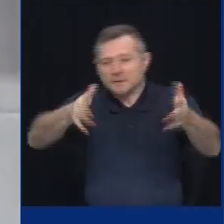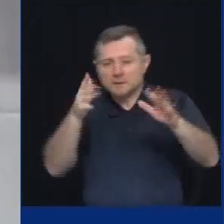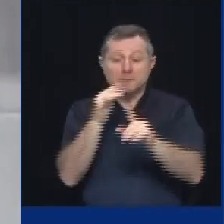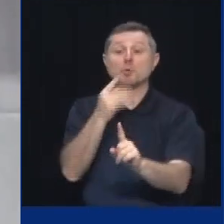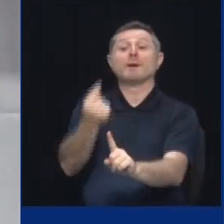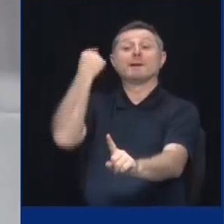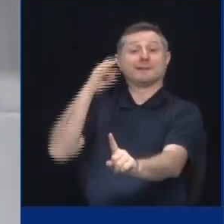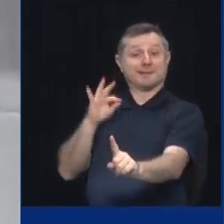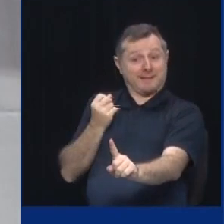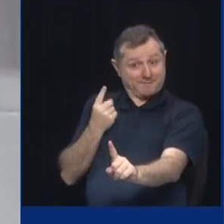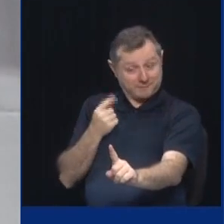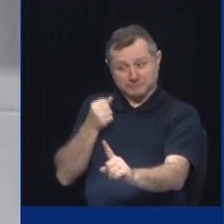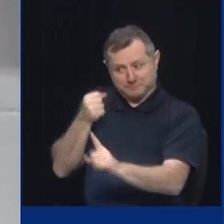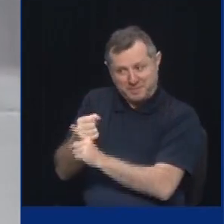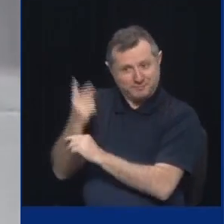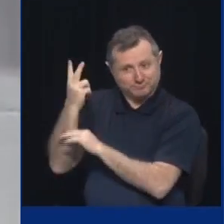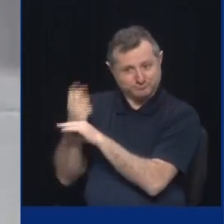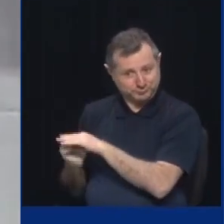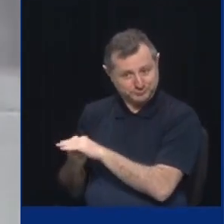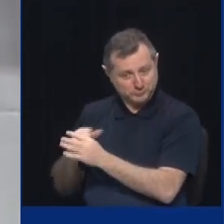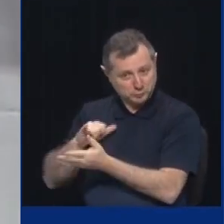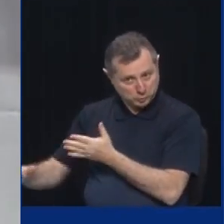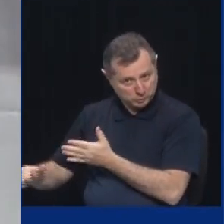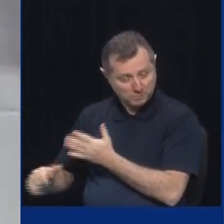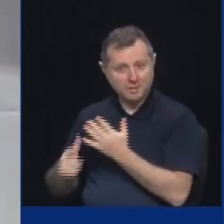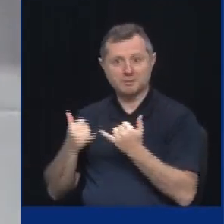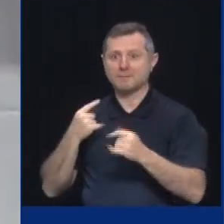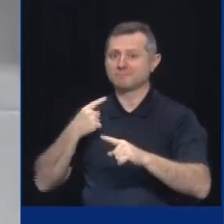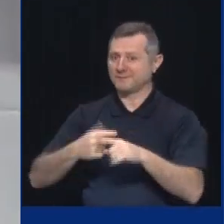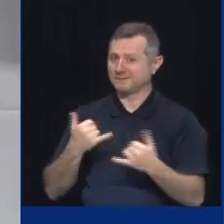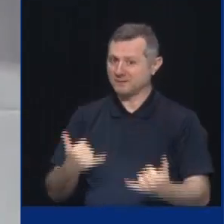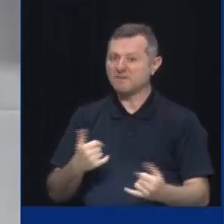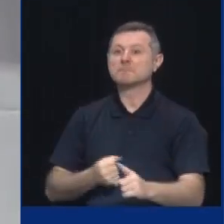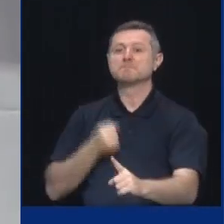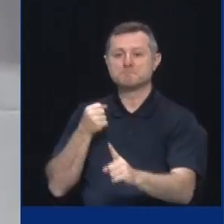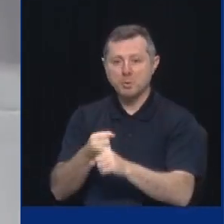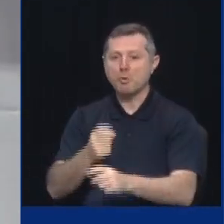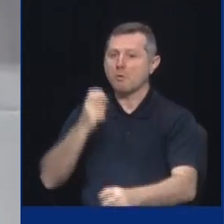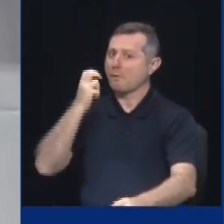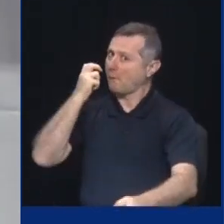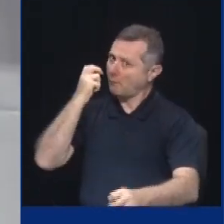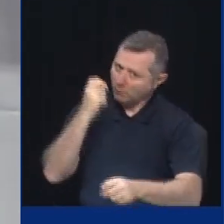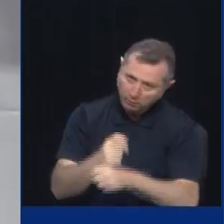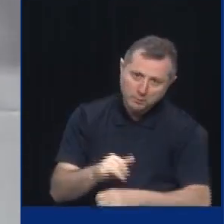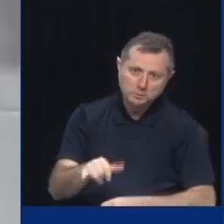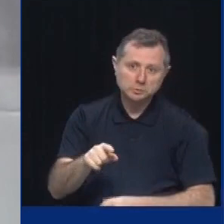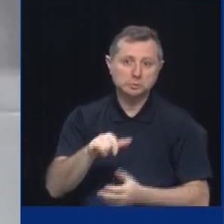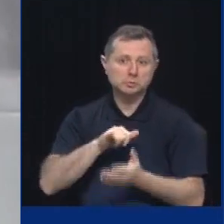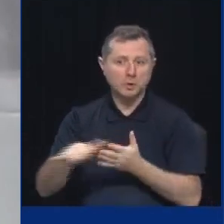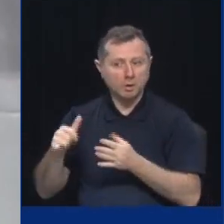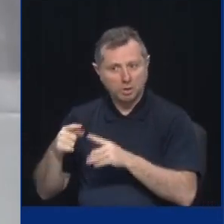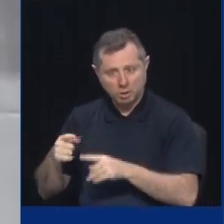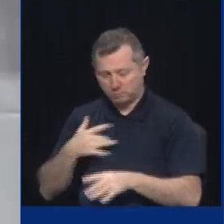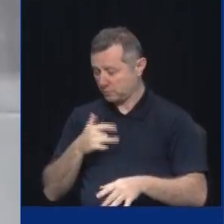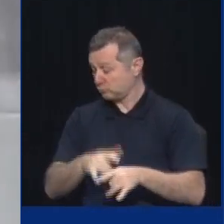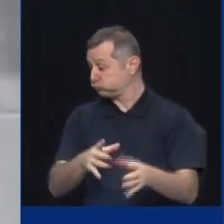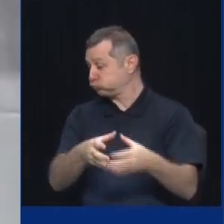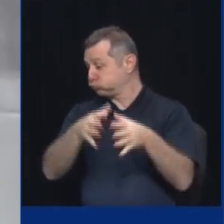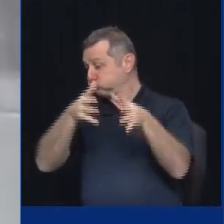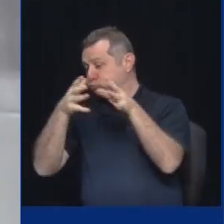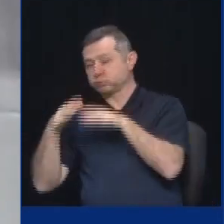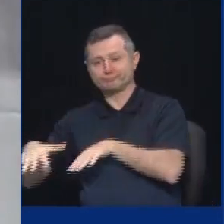York, and it hit New York hard. It knocked New York right on its tuchus, as we would say in